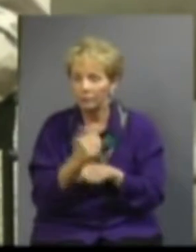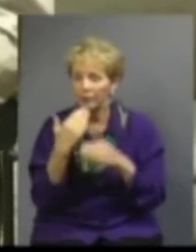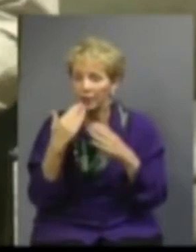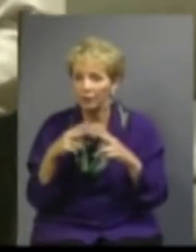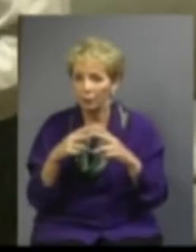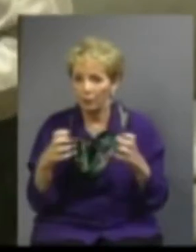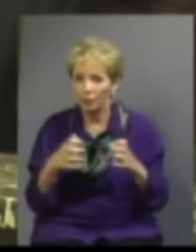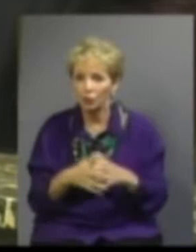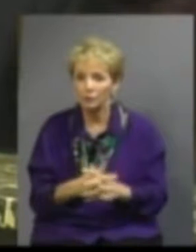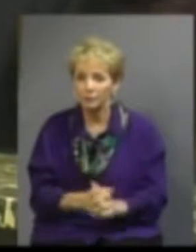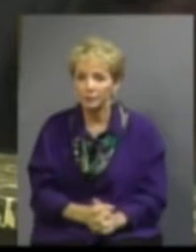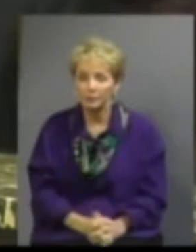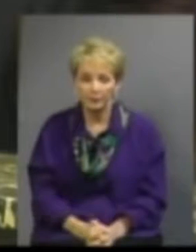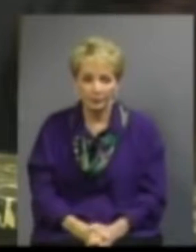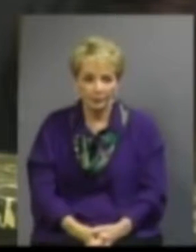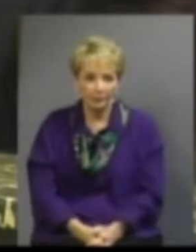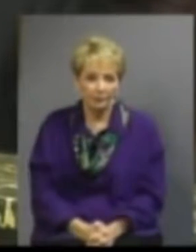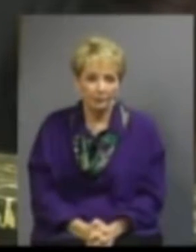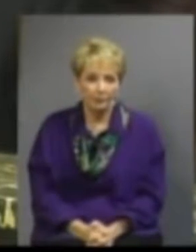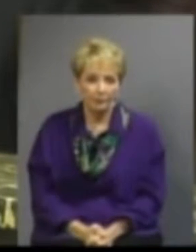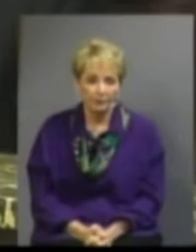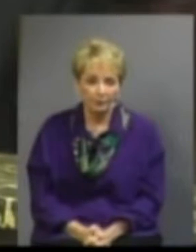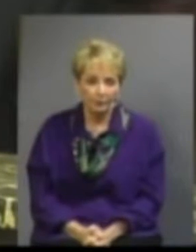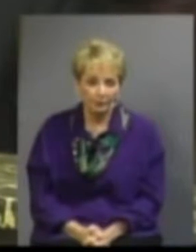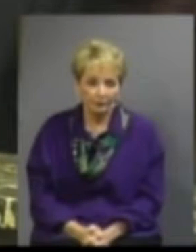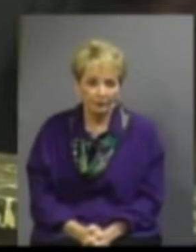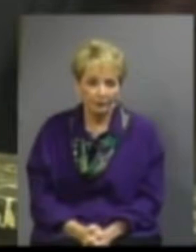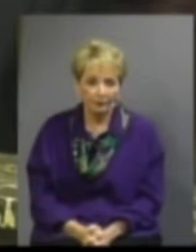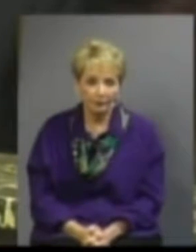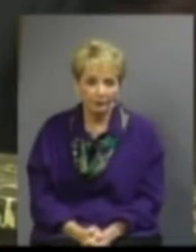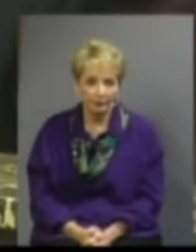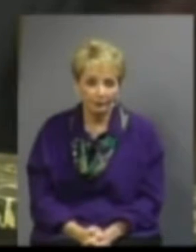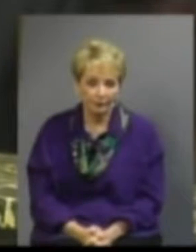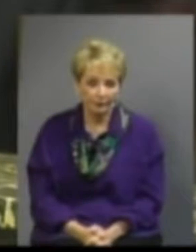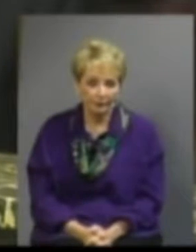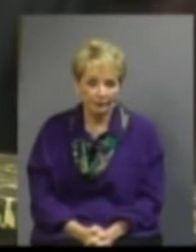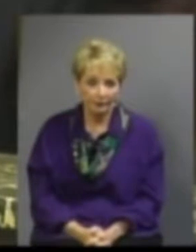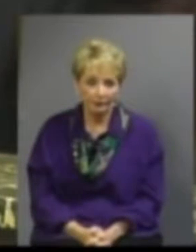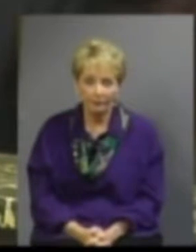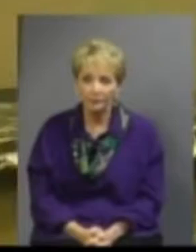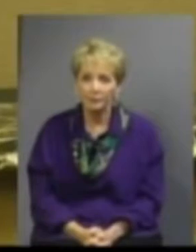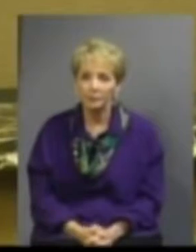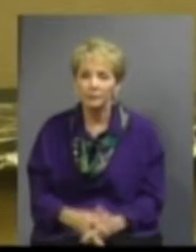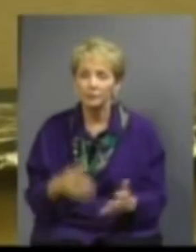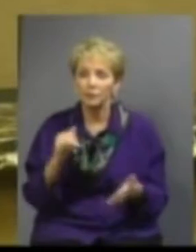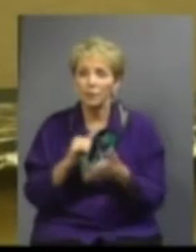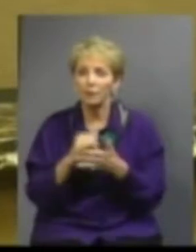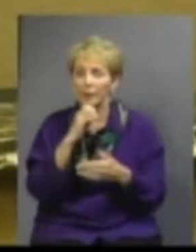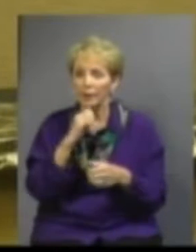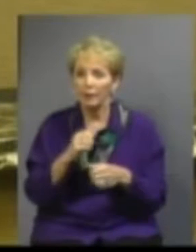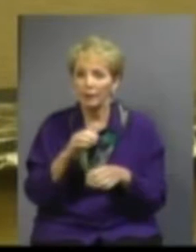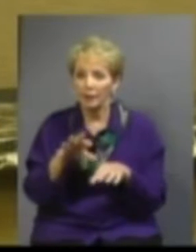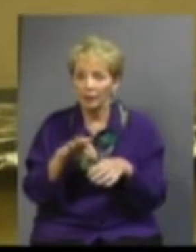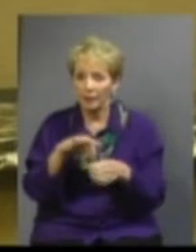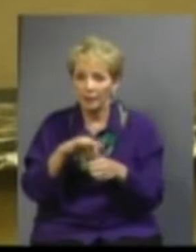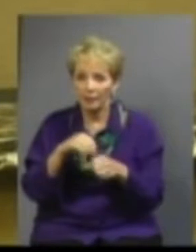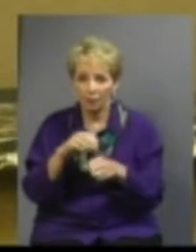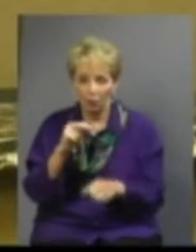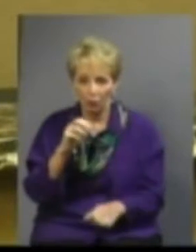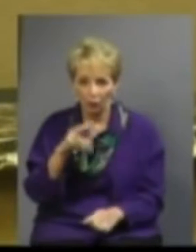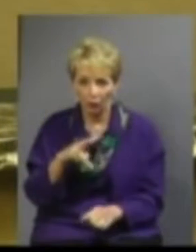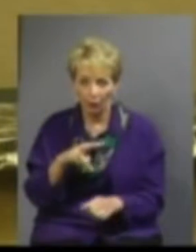Brooks. much. Appreciate it. Municipal Power Agency, Sally. There will be elections in